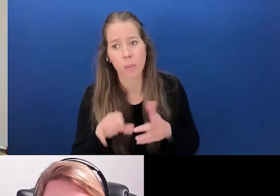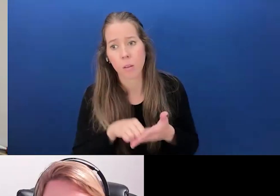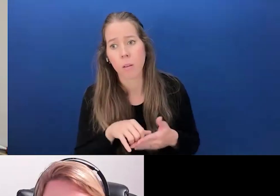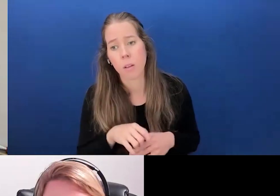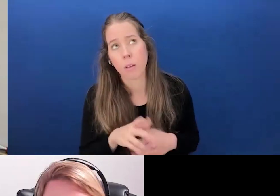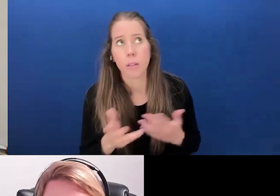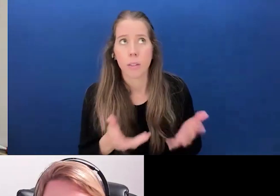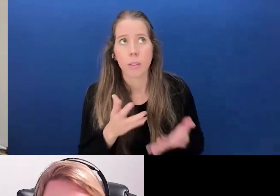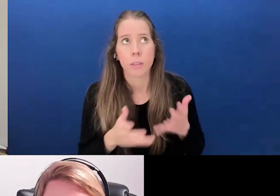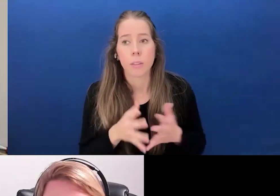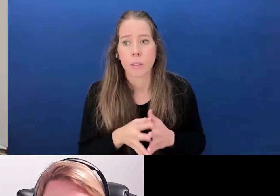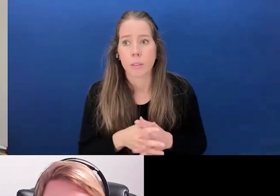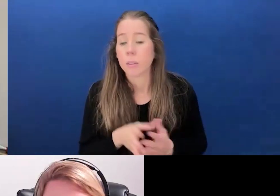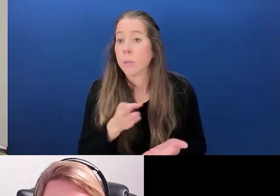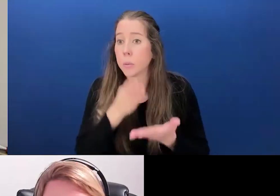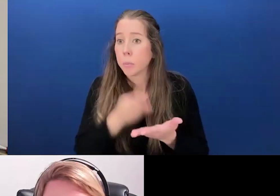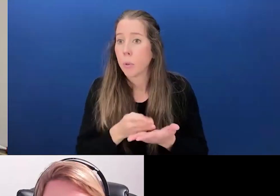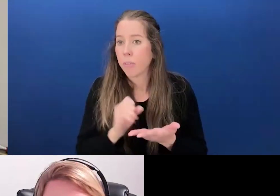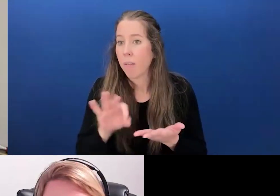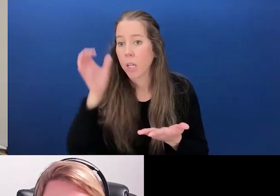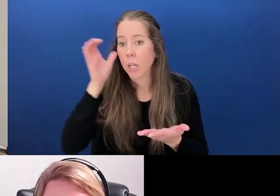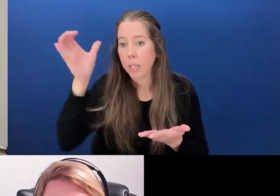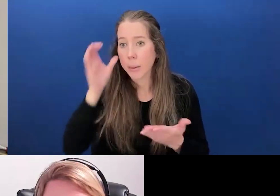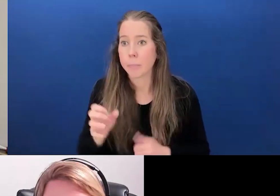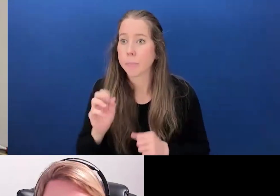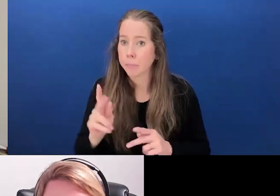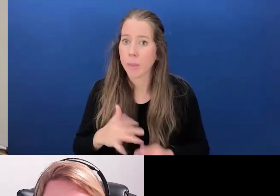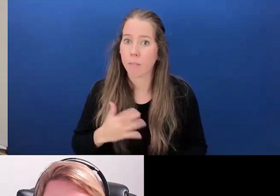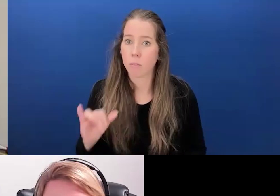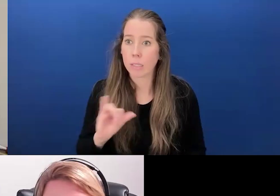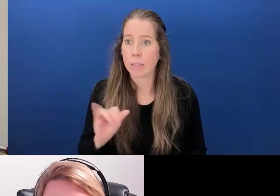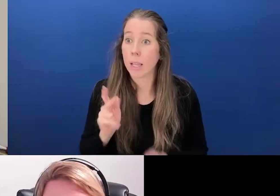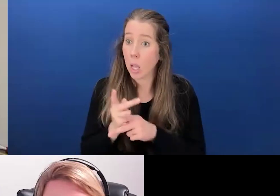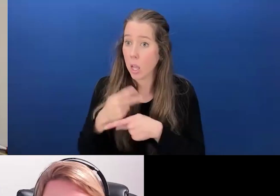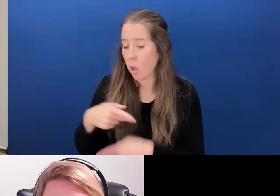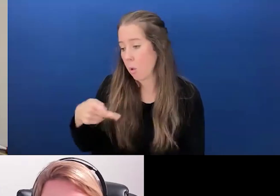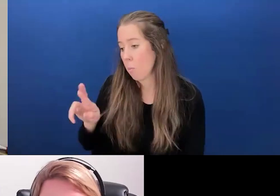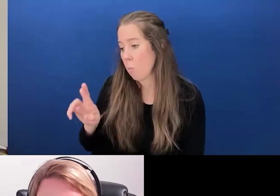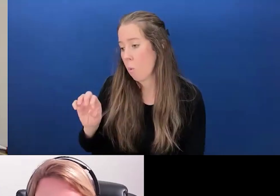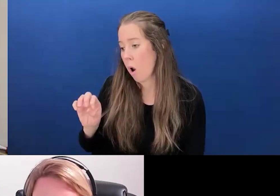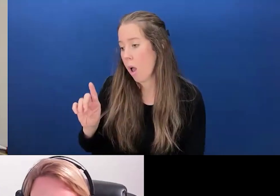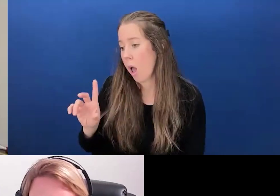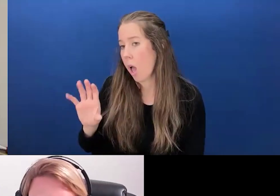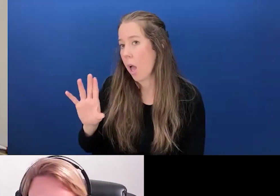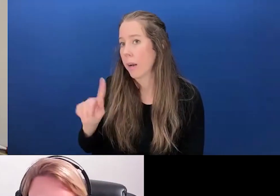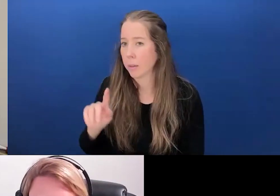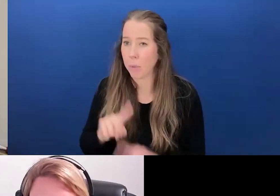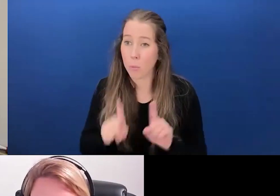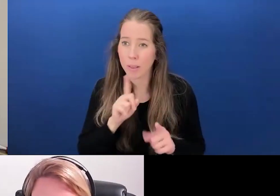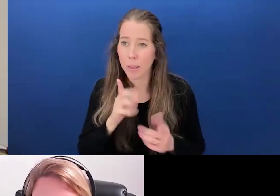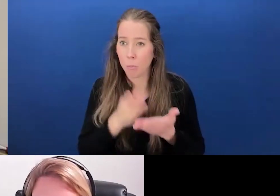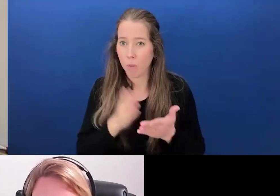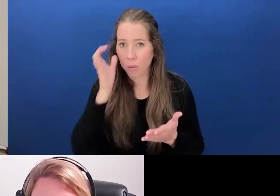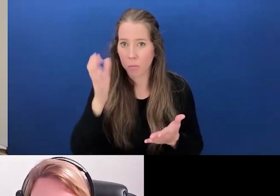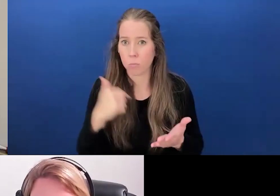this is a proof of concept. Okay, it feels more like a product, but it's still a proof of concept. And that's one of the things we want to